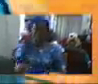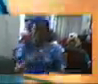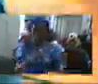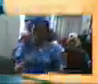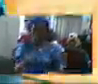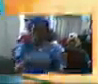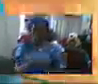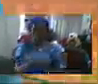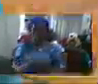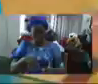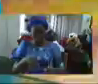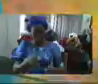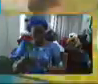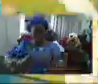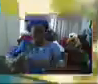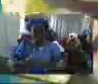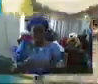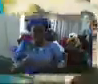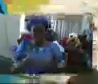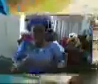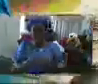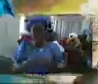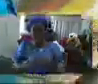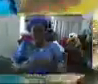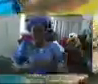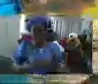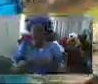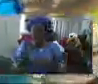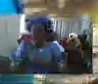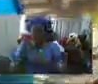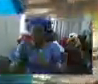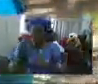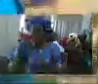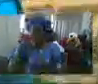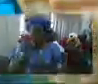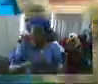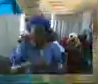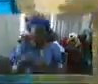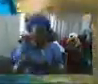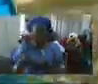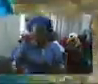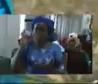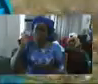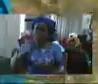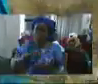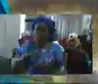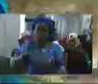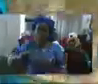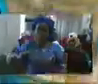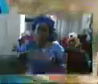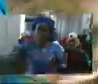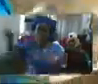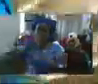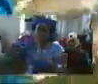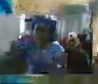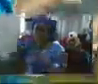people I want to kill will be in their houses, they would have run away to their houses by 12 midnight,